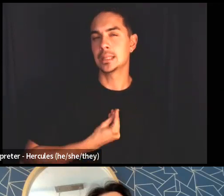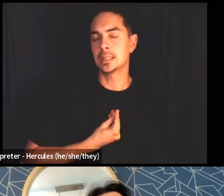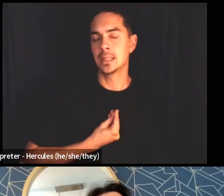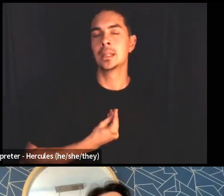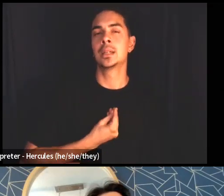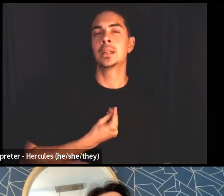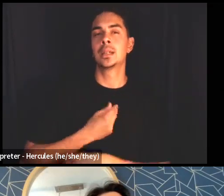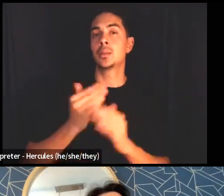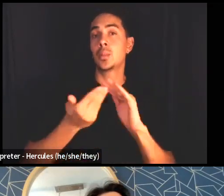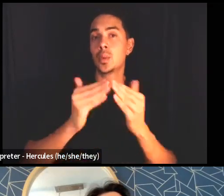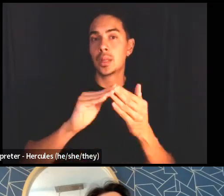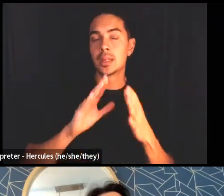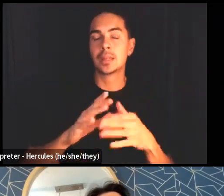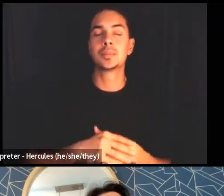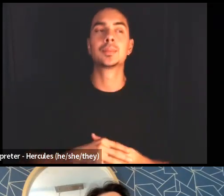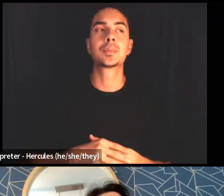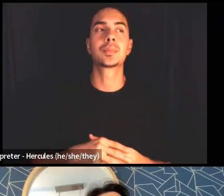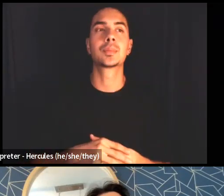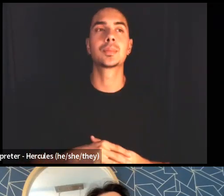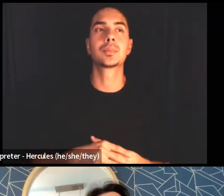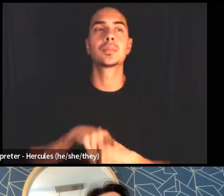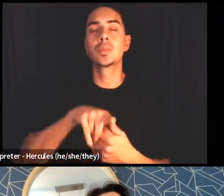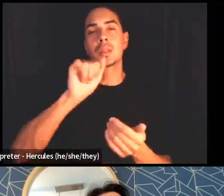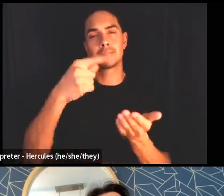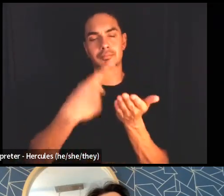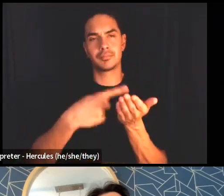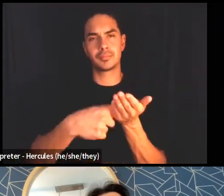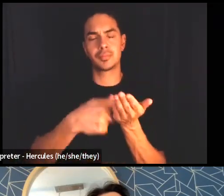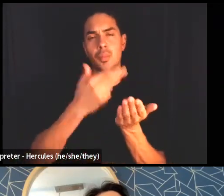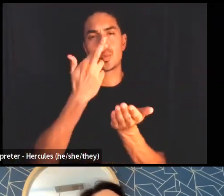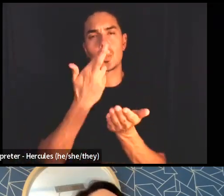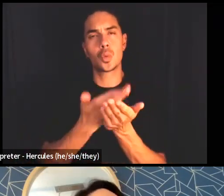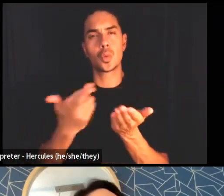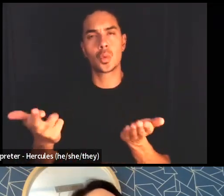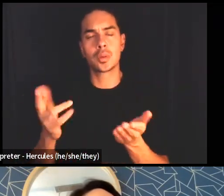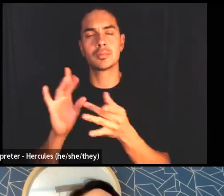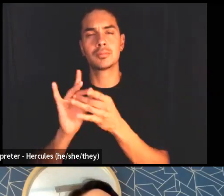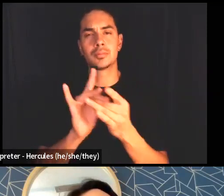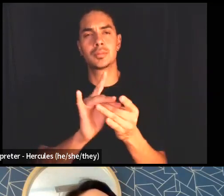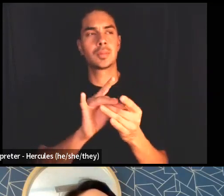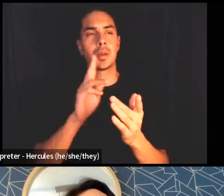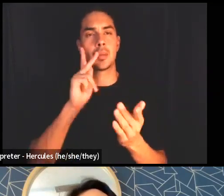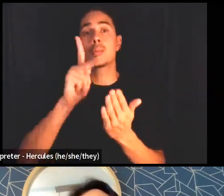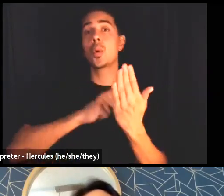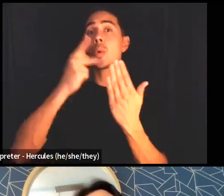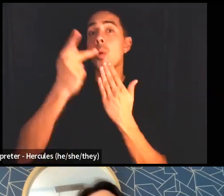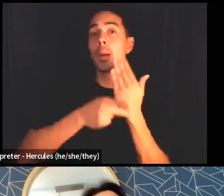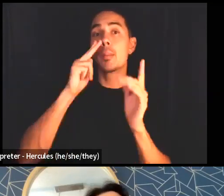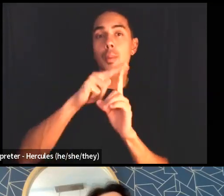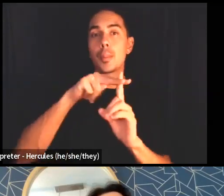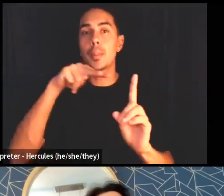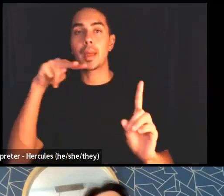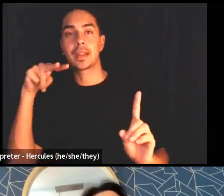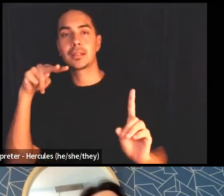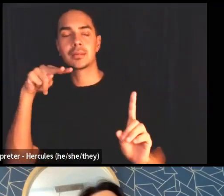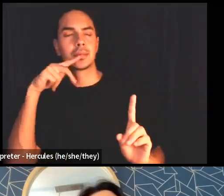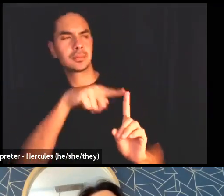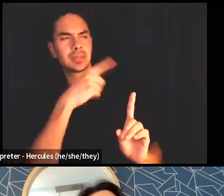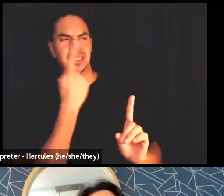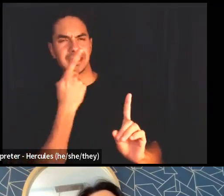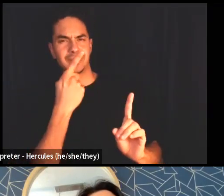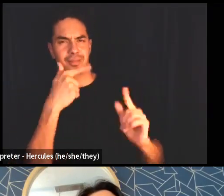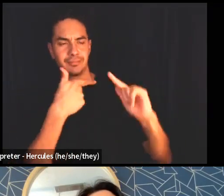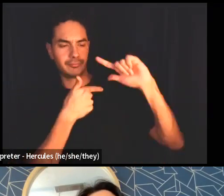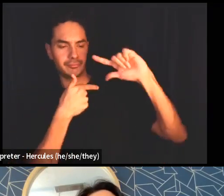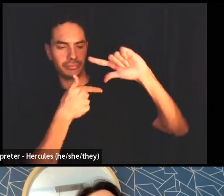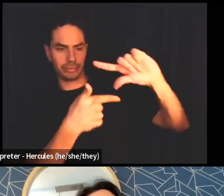in real, like, you can talk about the resources from like a program perspective and all the things, and that's important, but